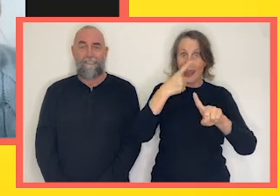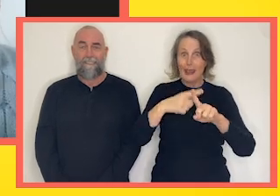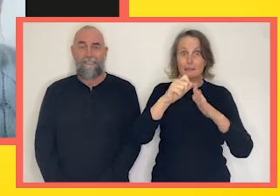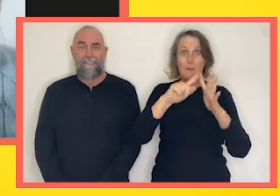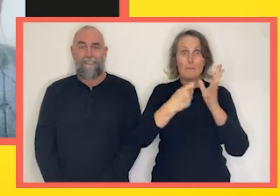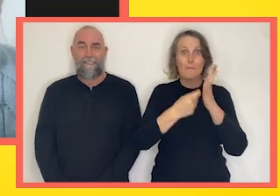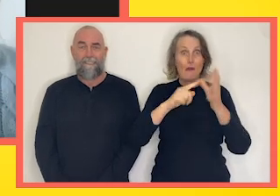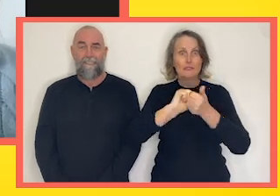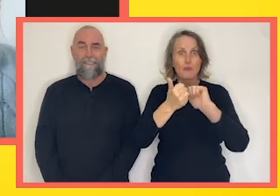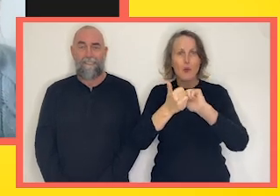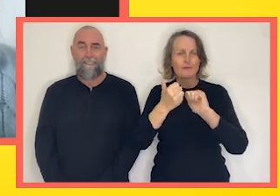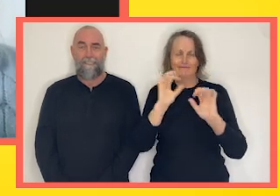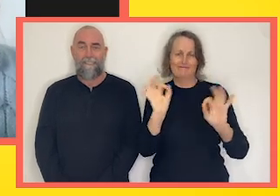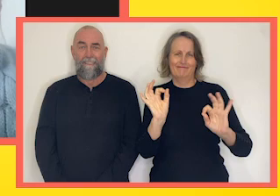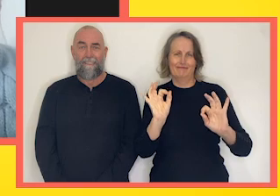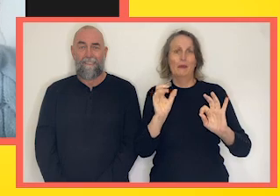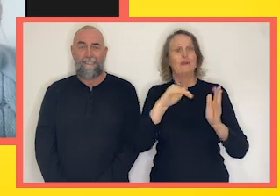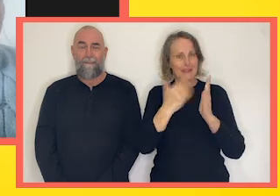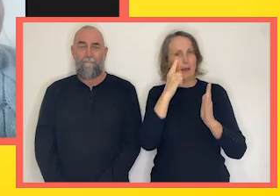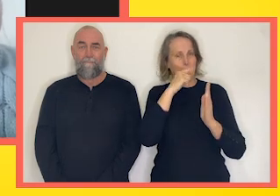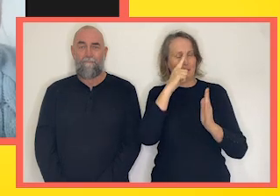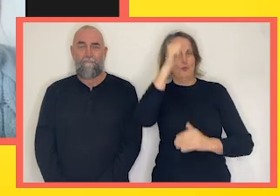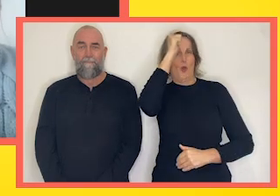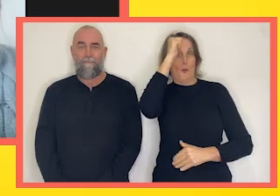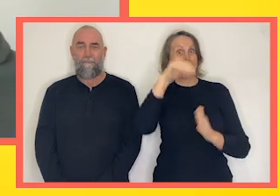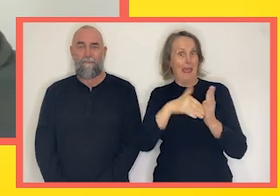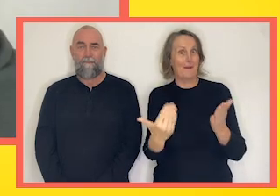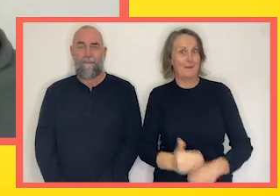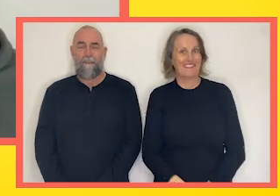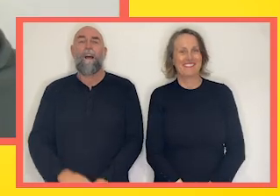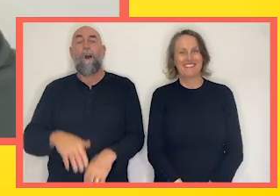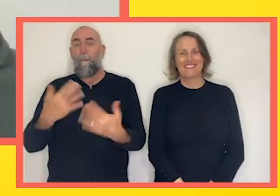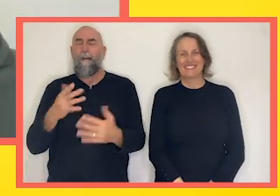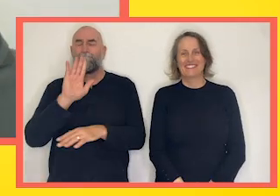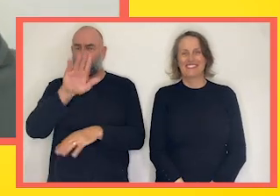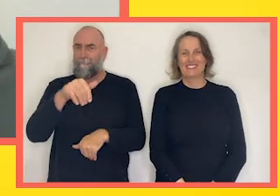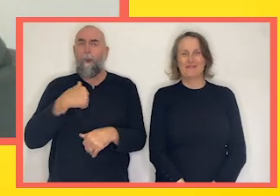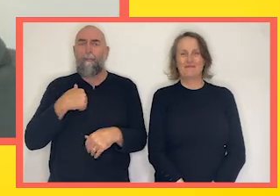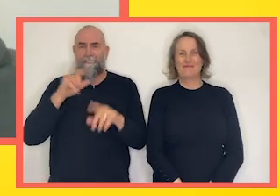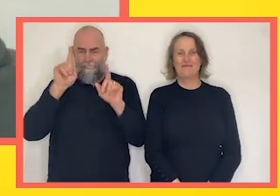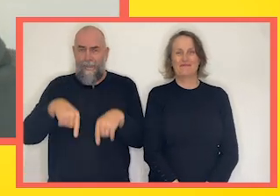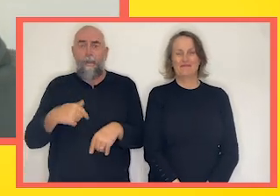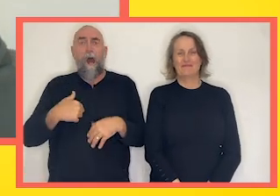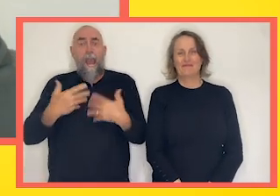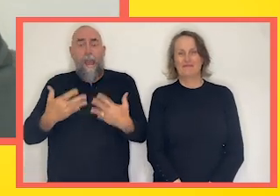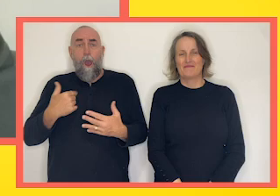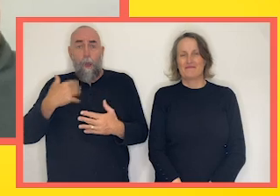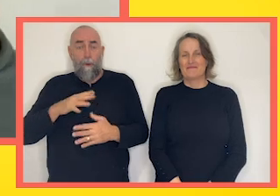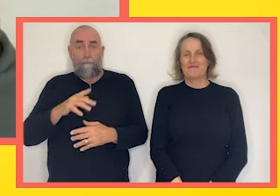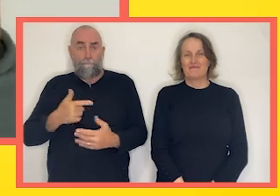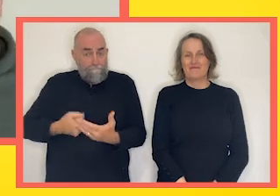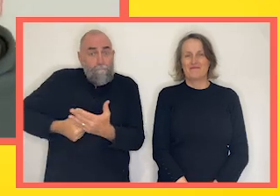and so many people have been watching the recording, so they'll know now. Well, Sarah, we should get on to the day. I'm going to throw it over to you.